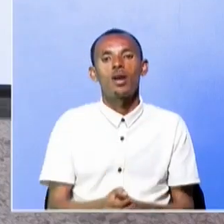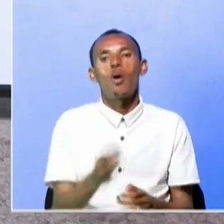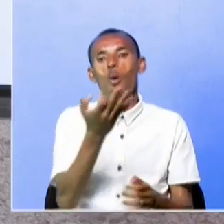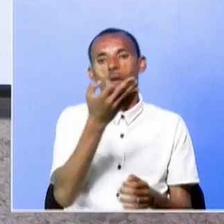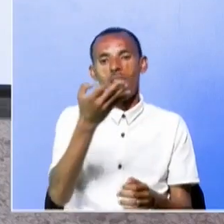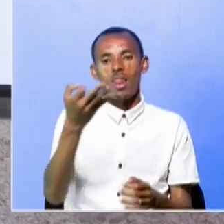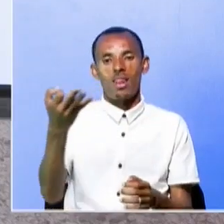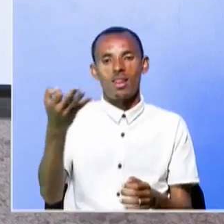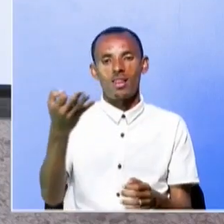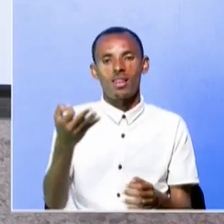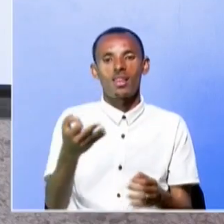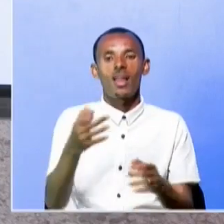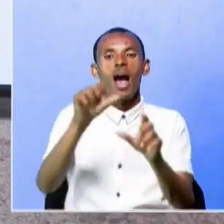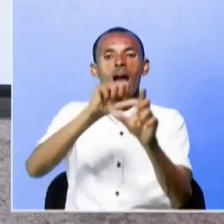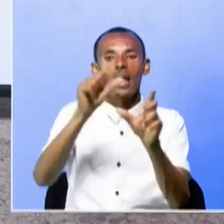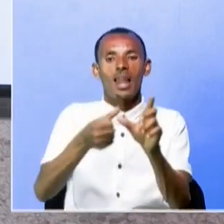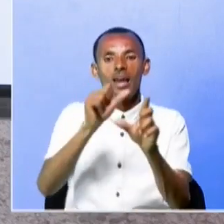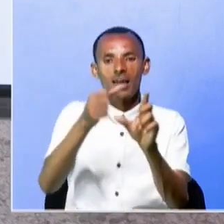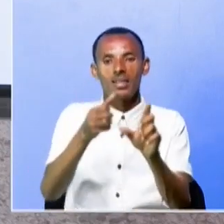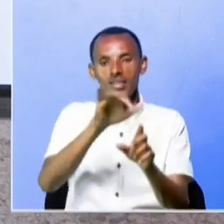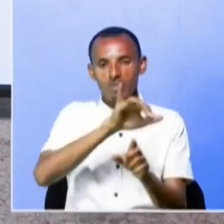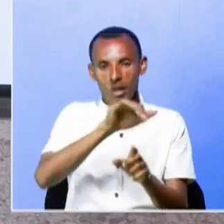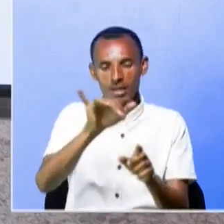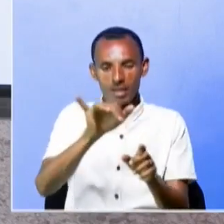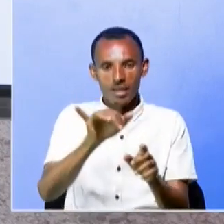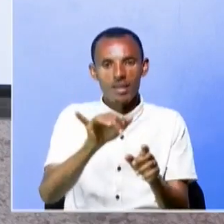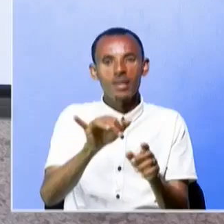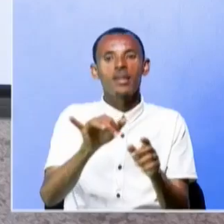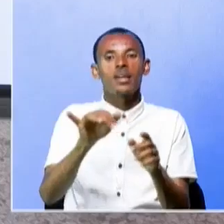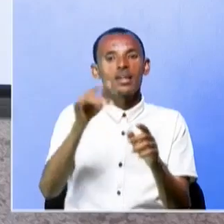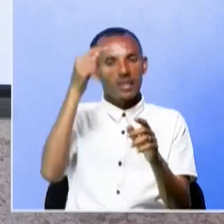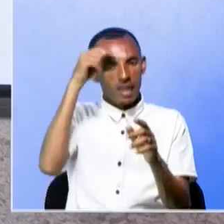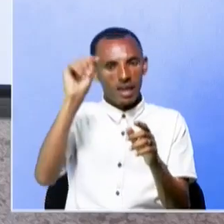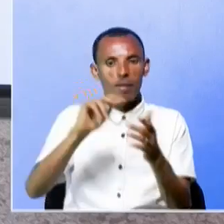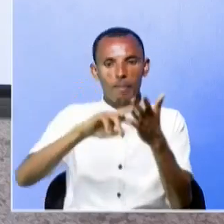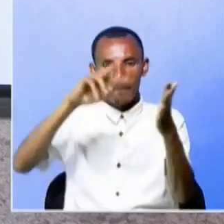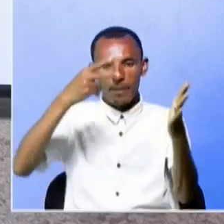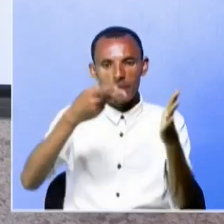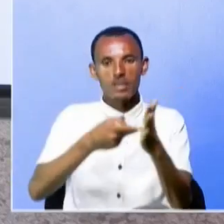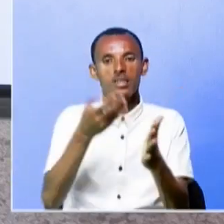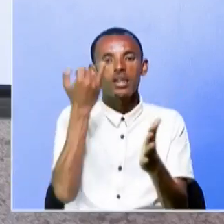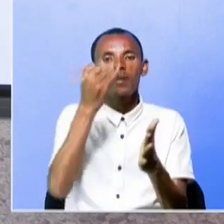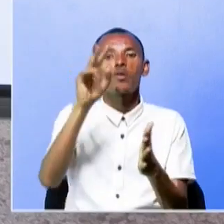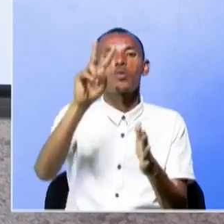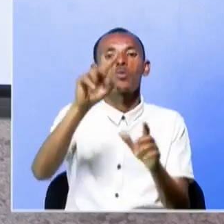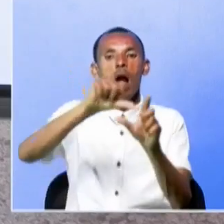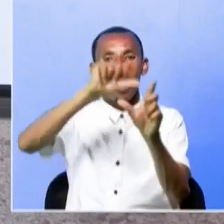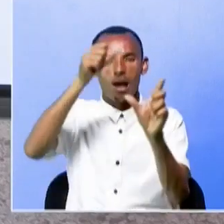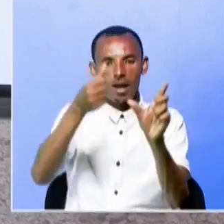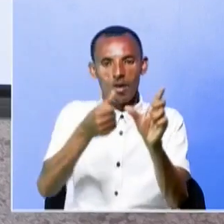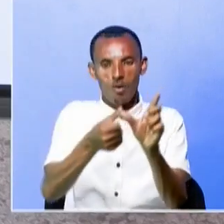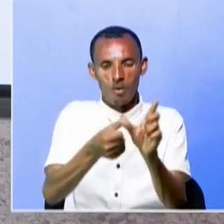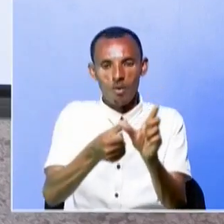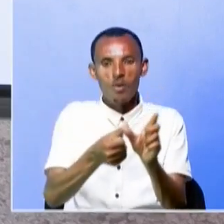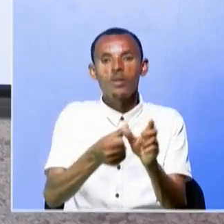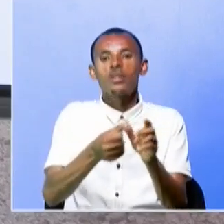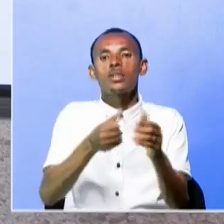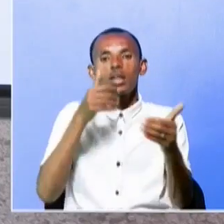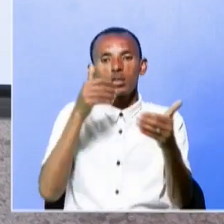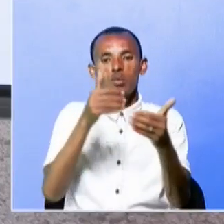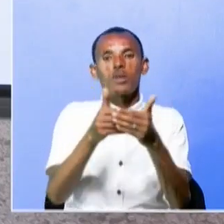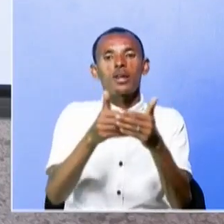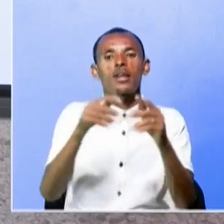Well, angle-angle similarity theorem tells us if two angles of the corresponding